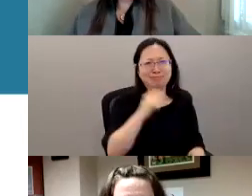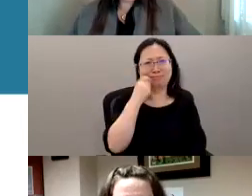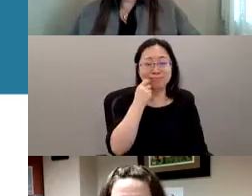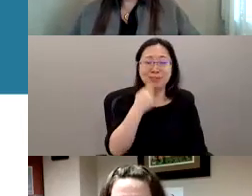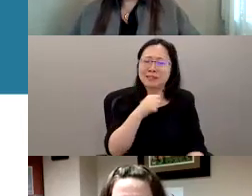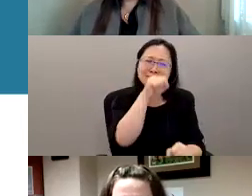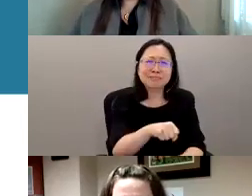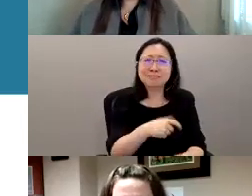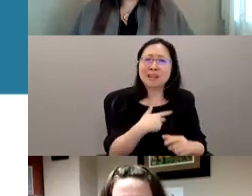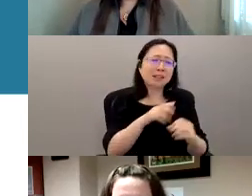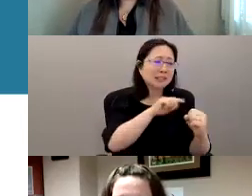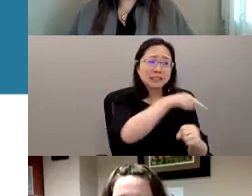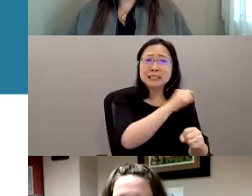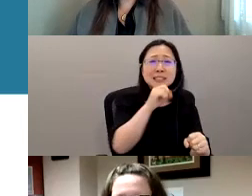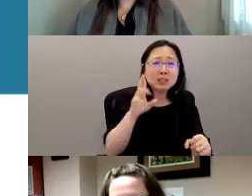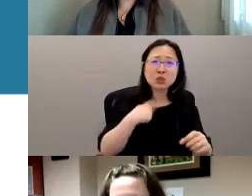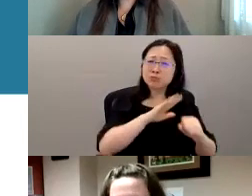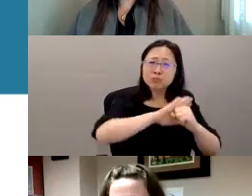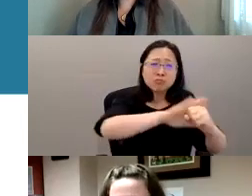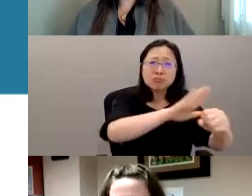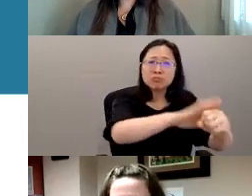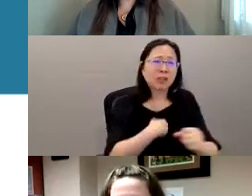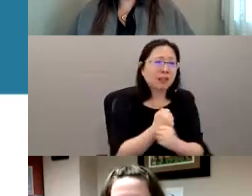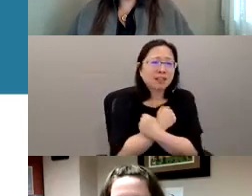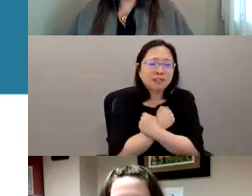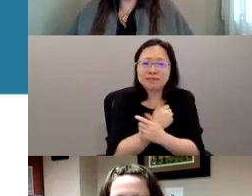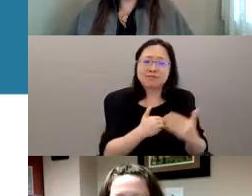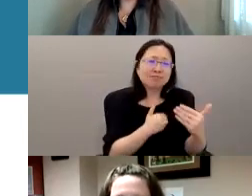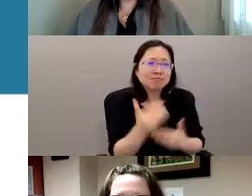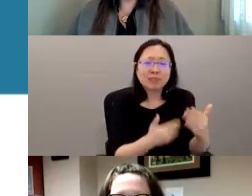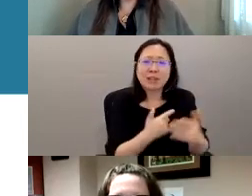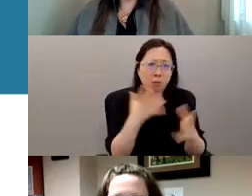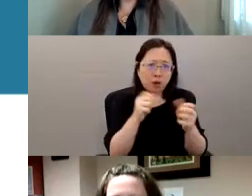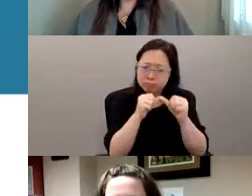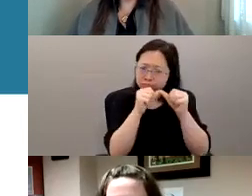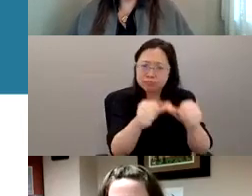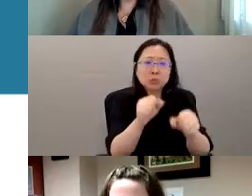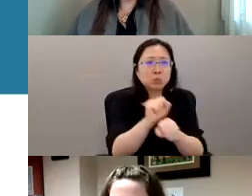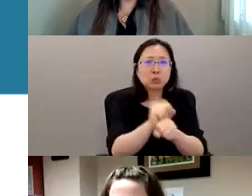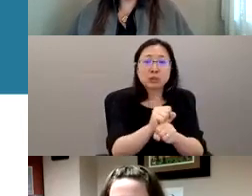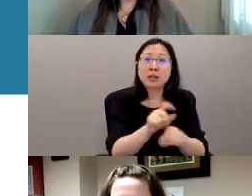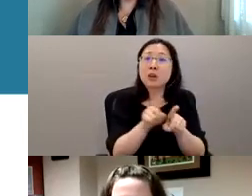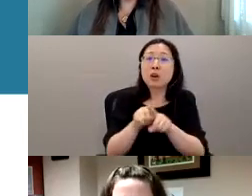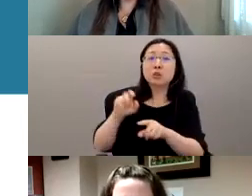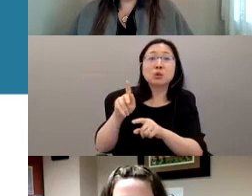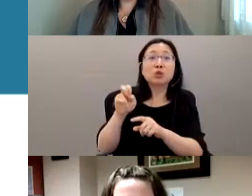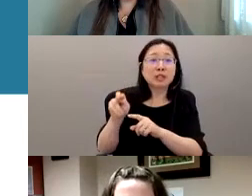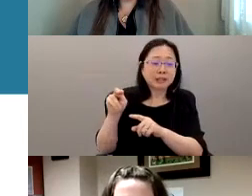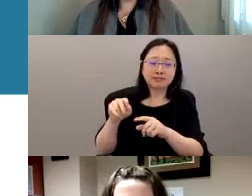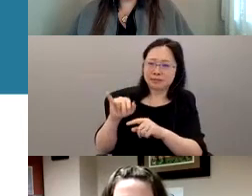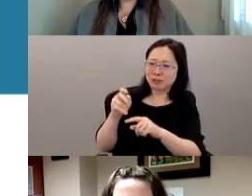I love advocating for seniors, and I love to continue to do so. The support of Jen Josephson is